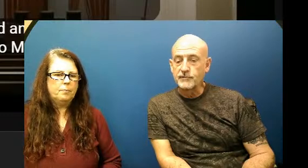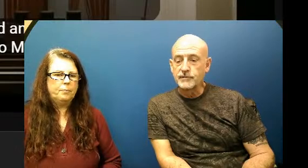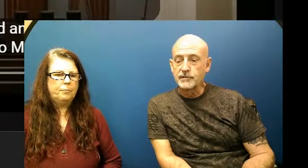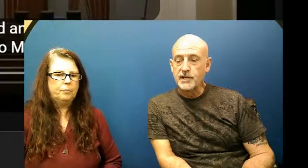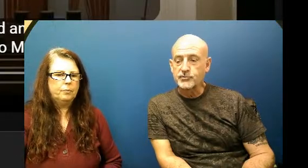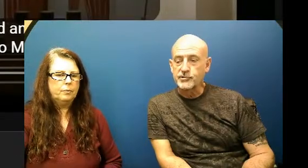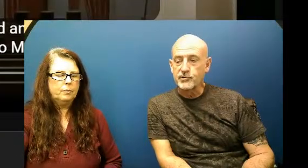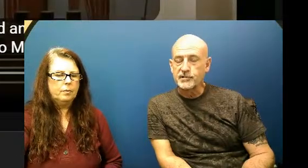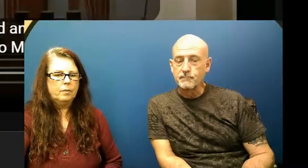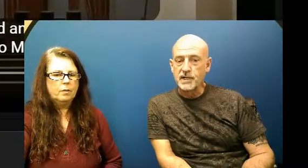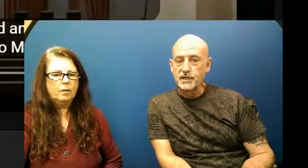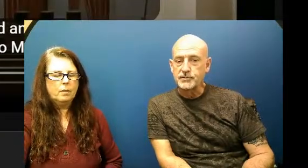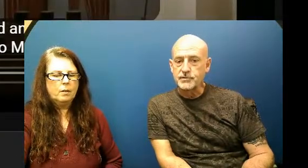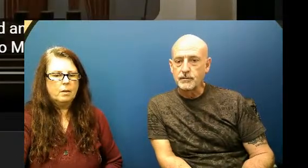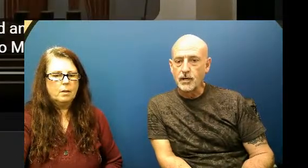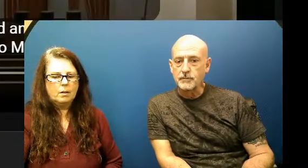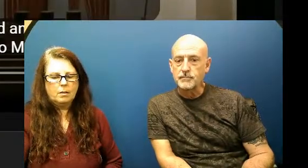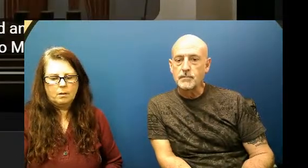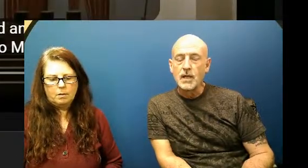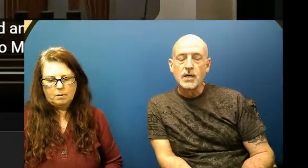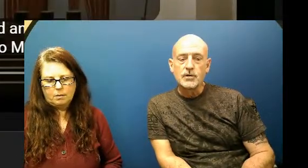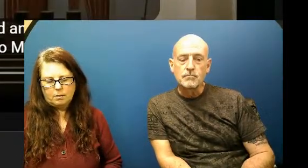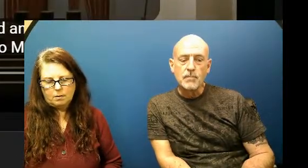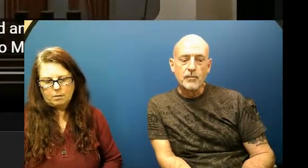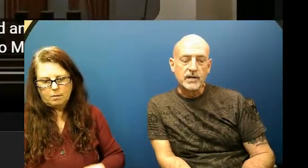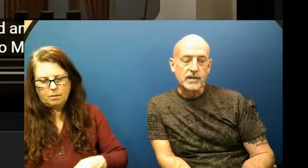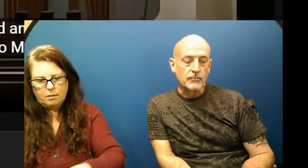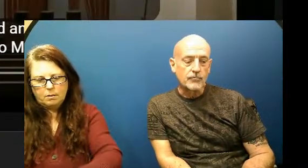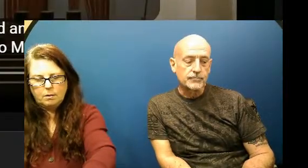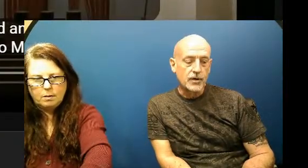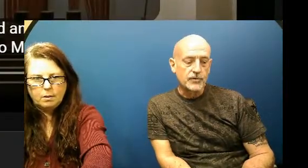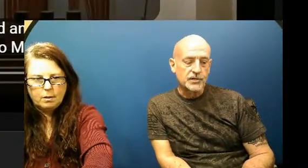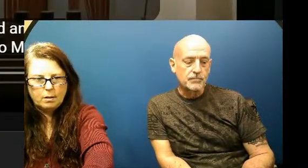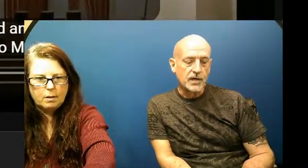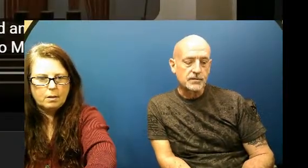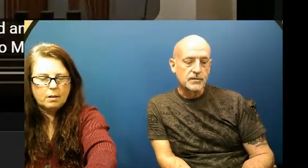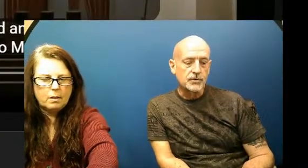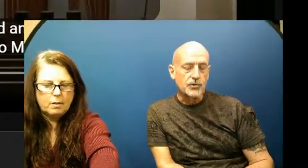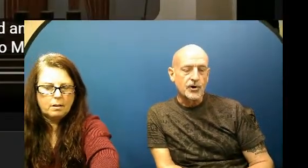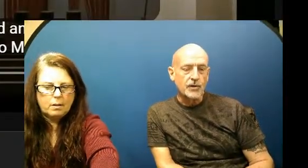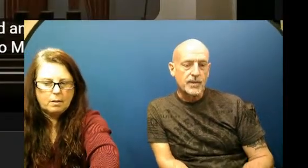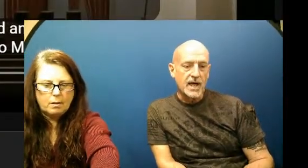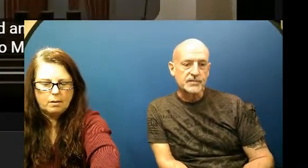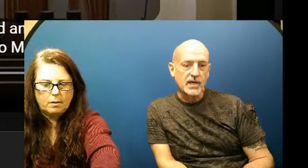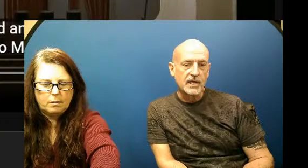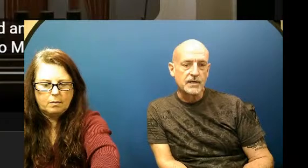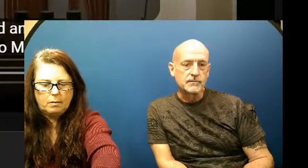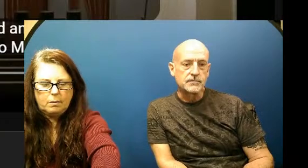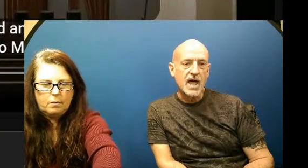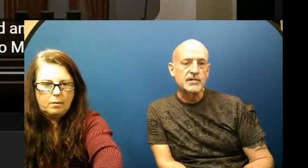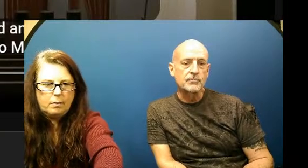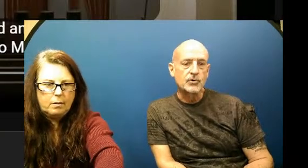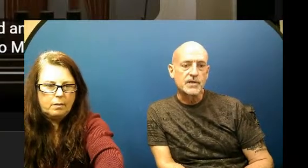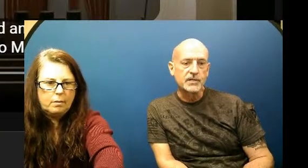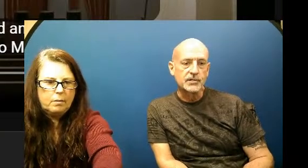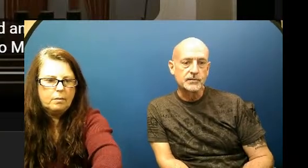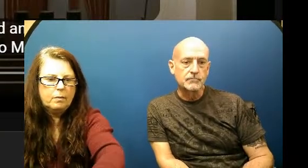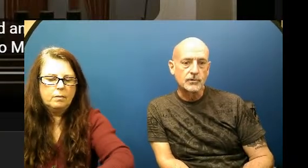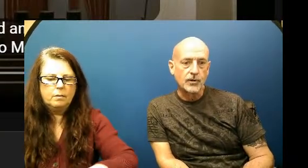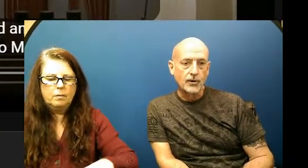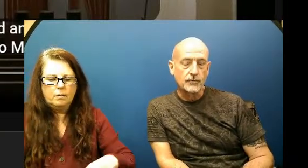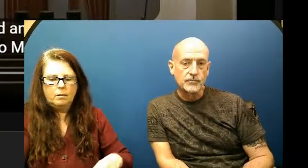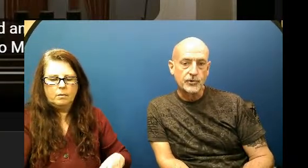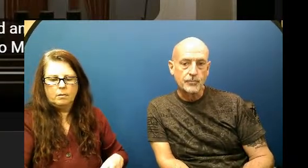terms of less restrictive means, you may or may not know this, but Europe has a data